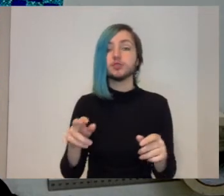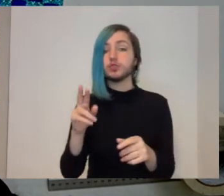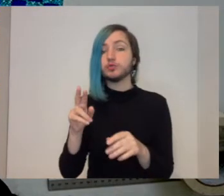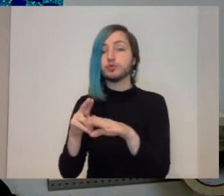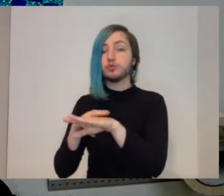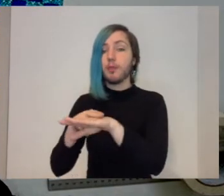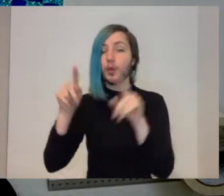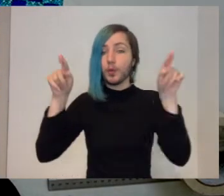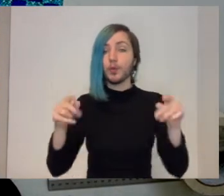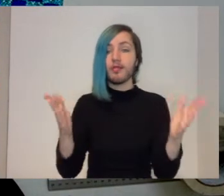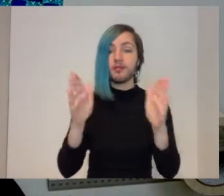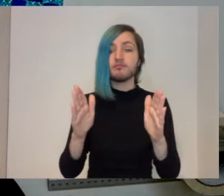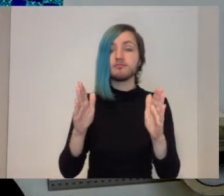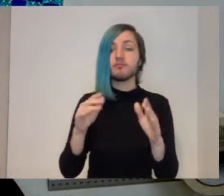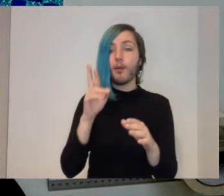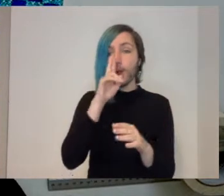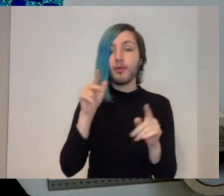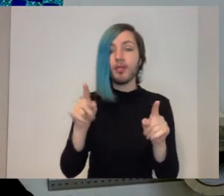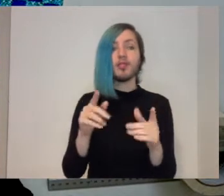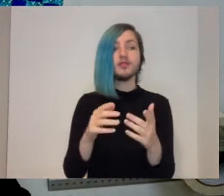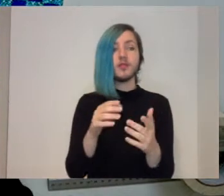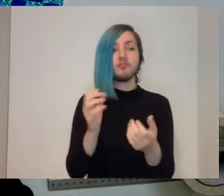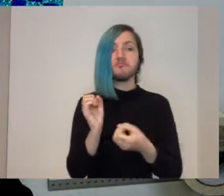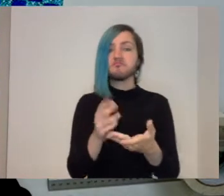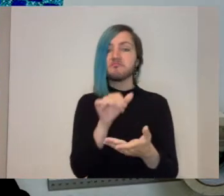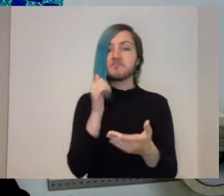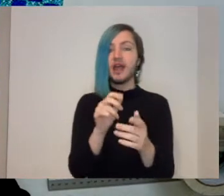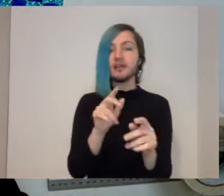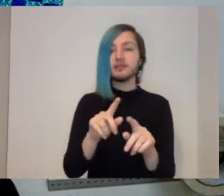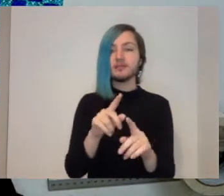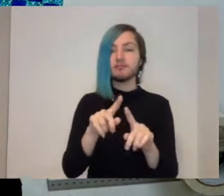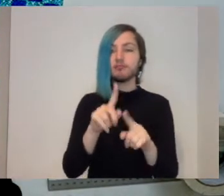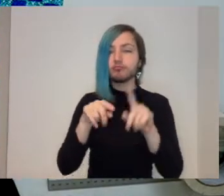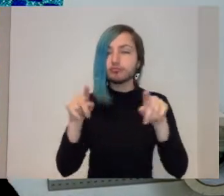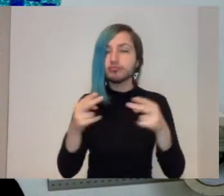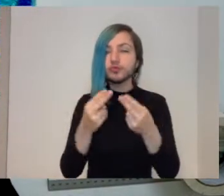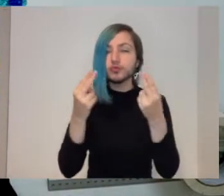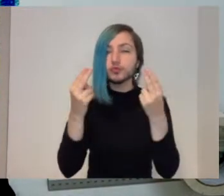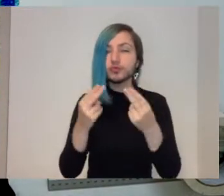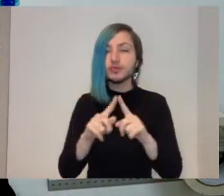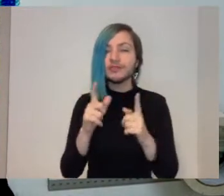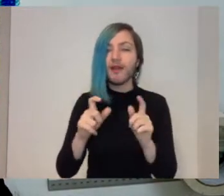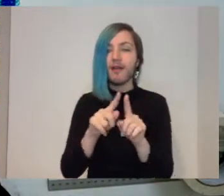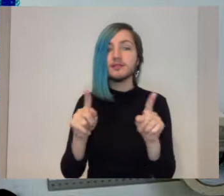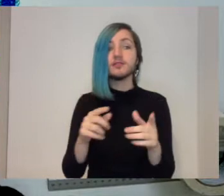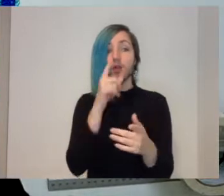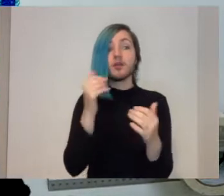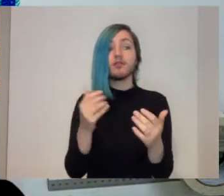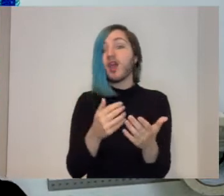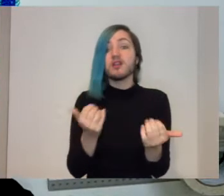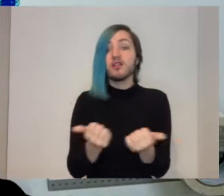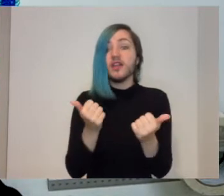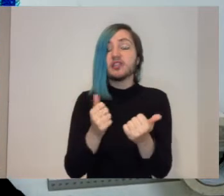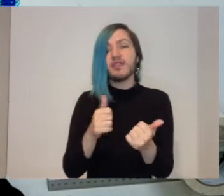blue and the ones just inside to purple, and it gives it a nice sort of tone of colours going across it. So you can always finish a colour and then